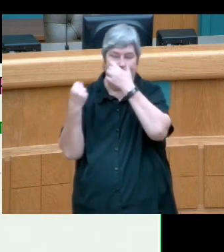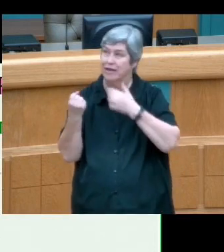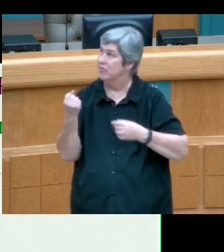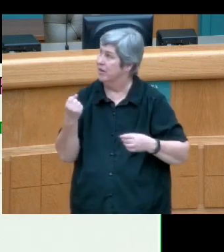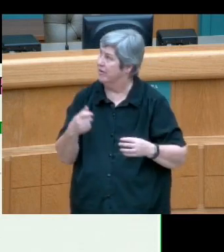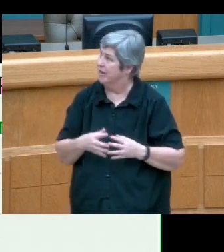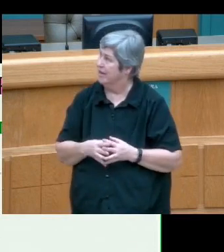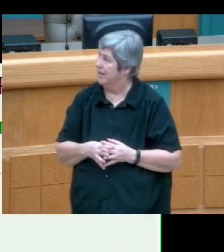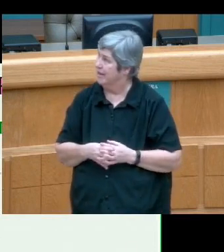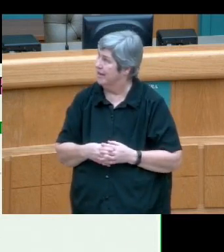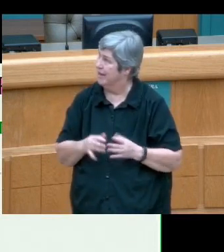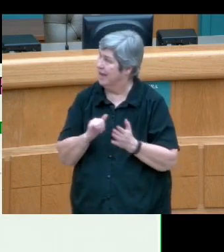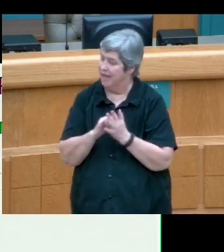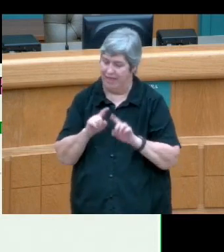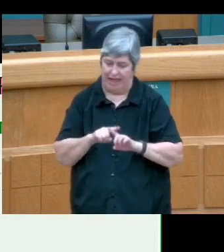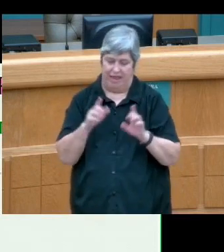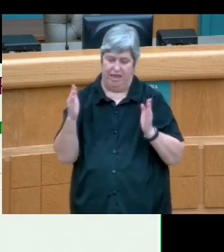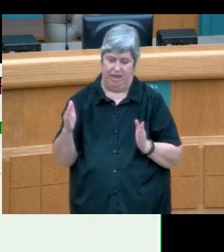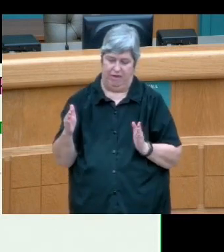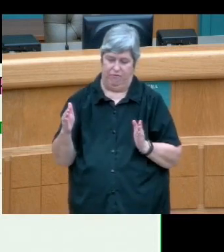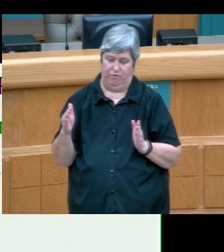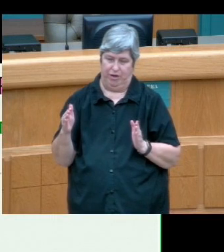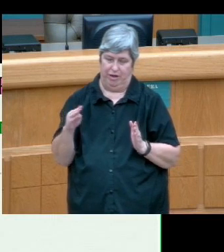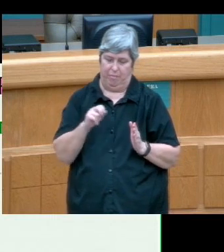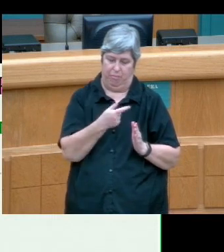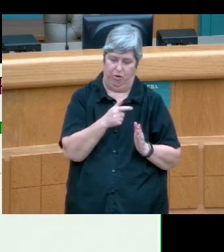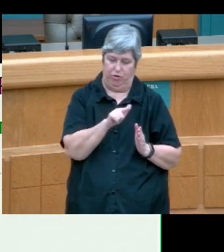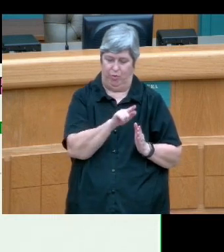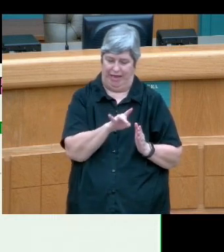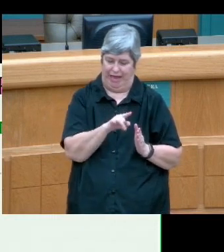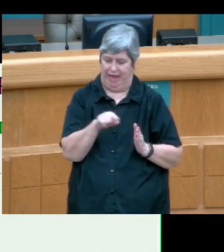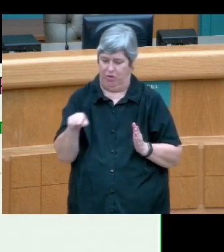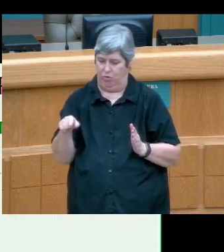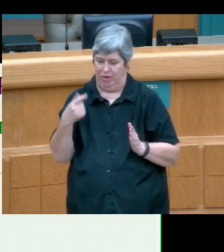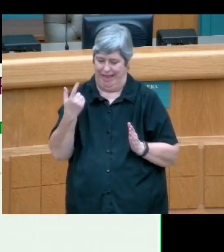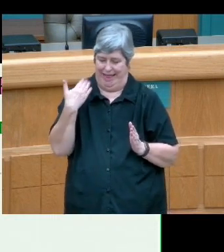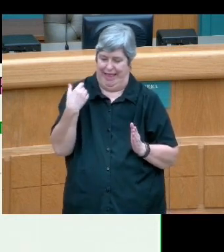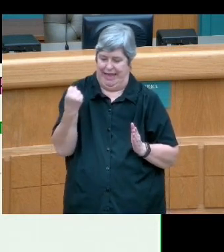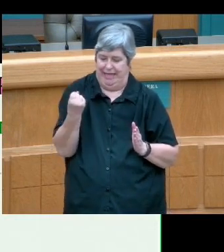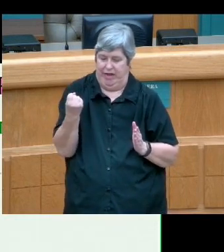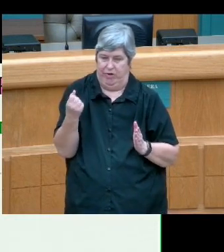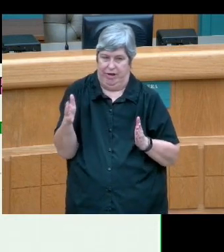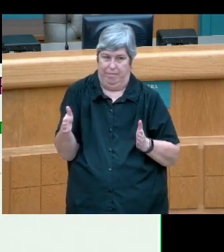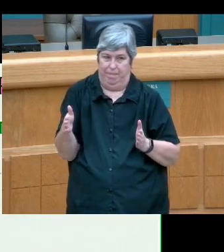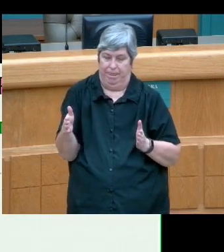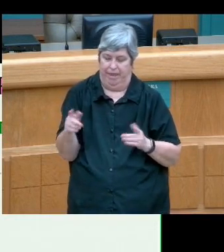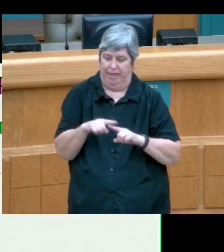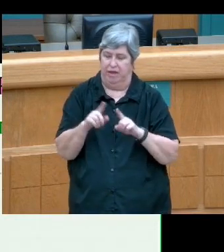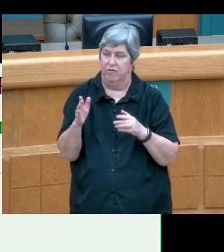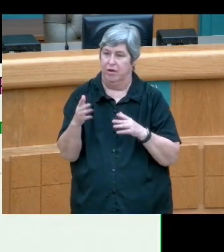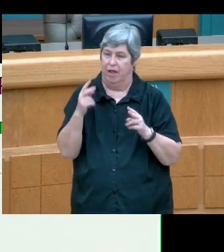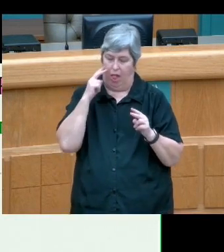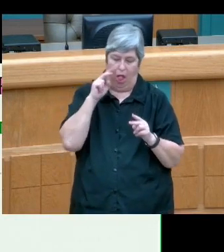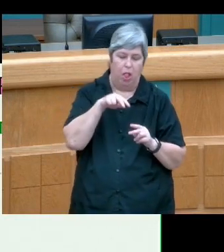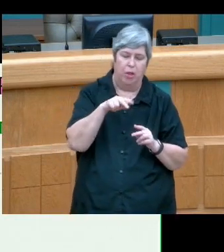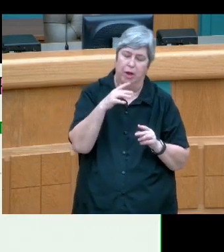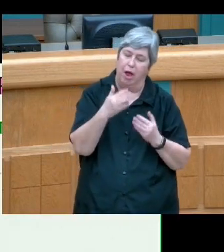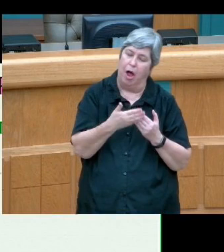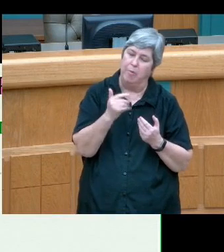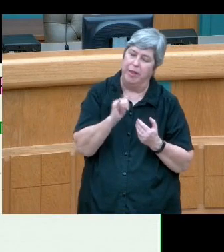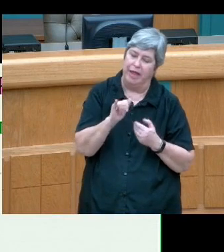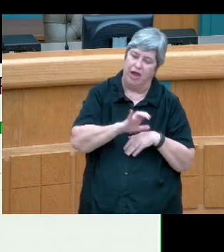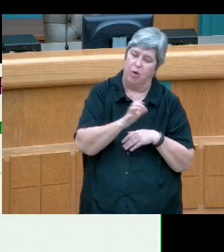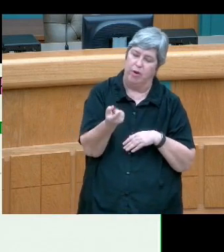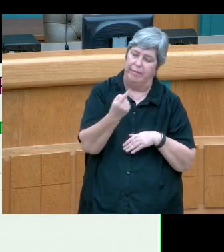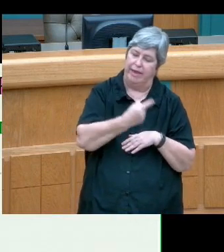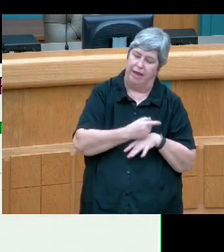right there. And that difference in the graph is the difference that I saw between it looking almost like Christmas Day and